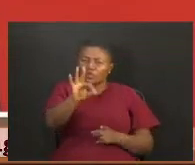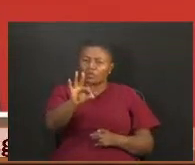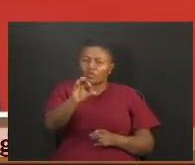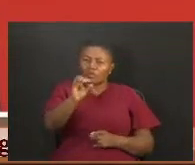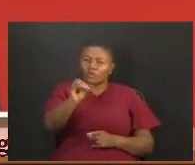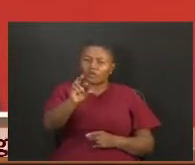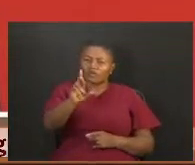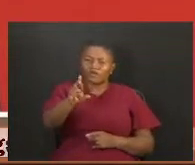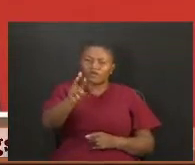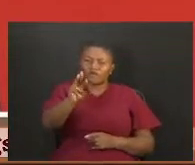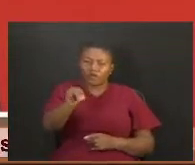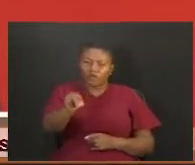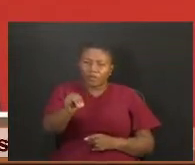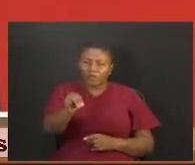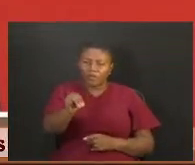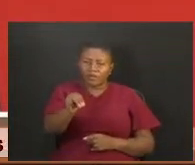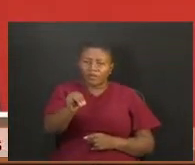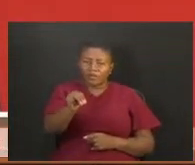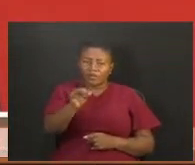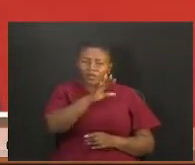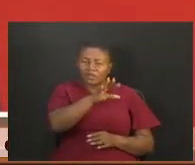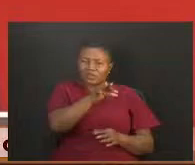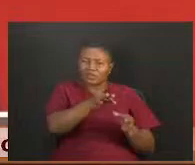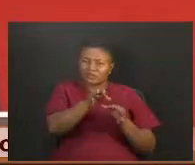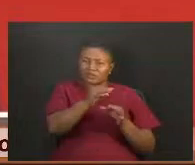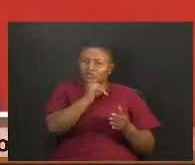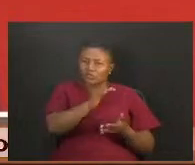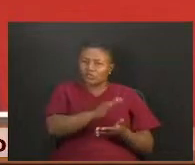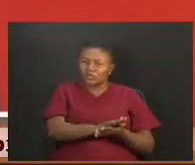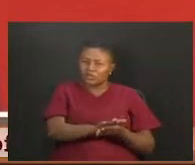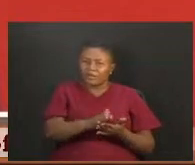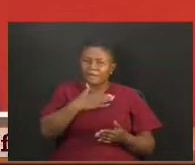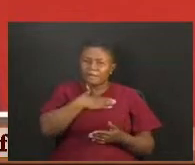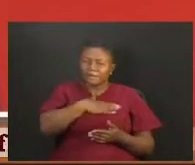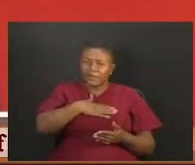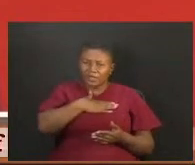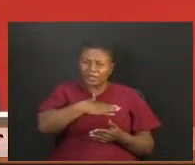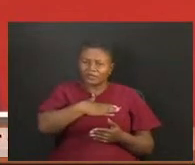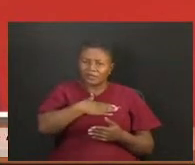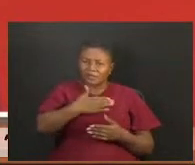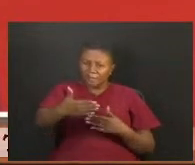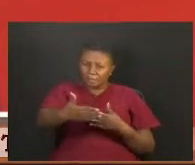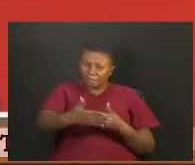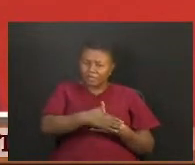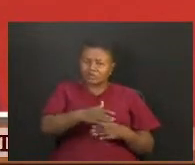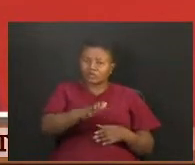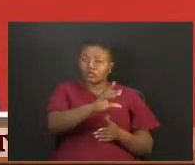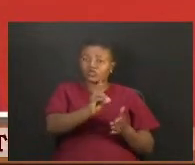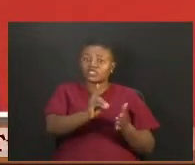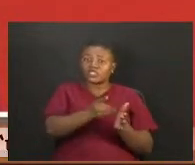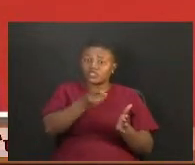Form. Please go back to your lexicons.